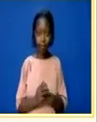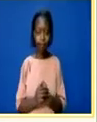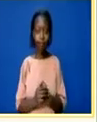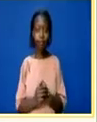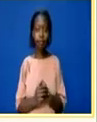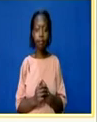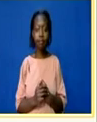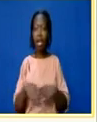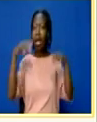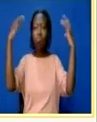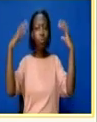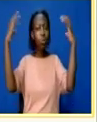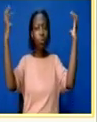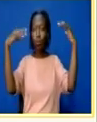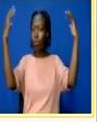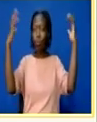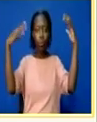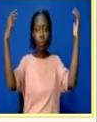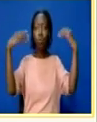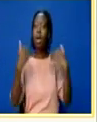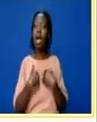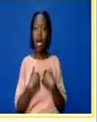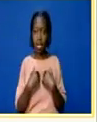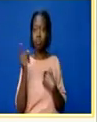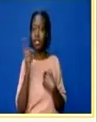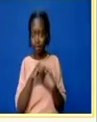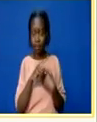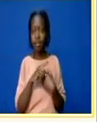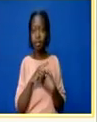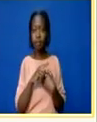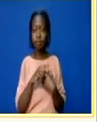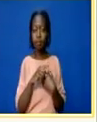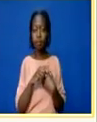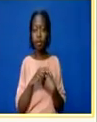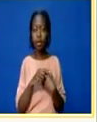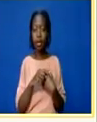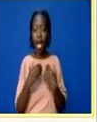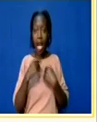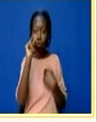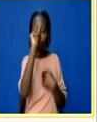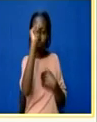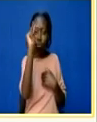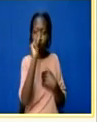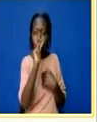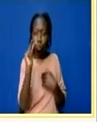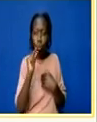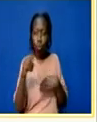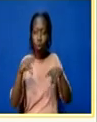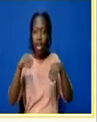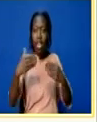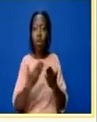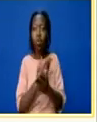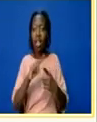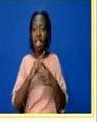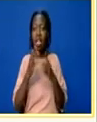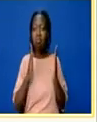It was raining. Yes. There was that real erosion. Yes. The small channels. Yes. And he decided,